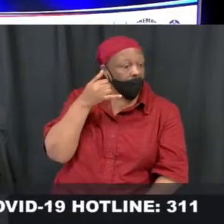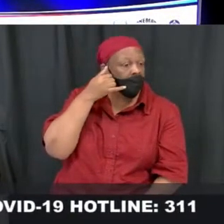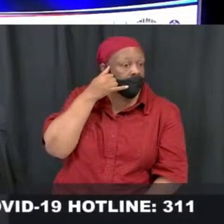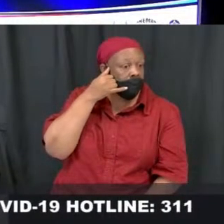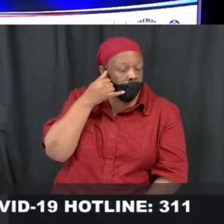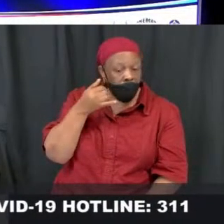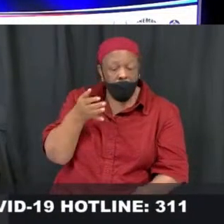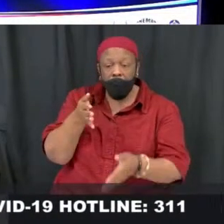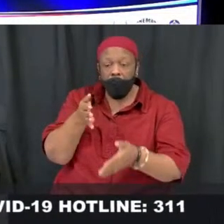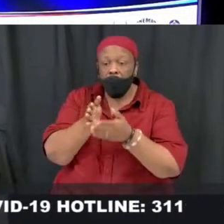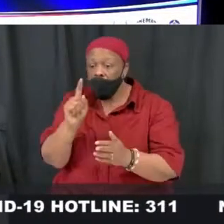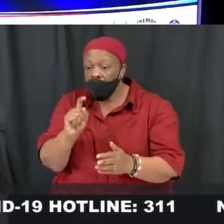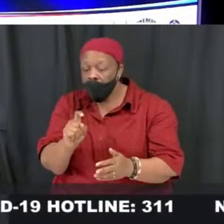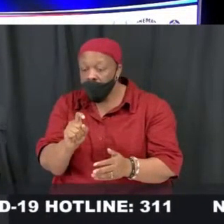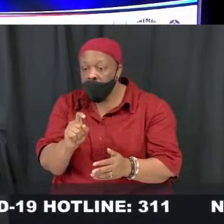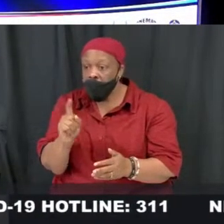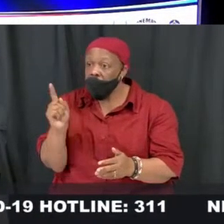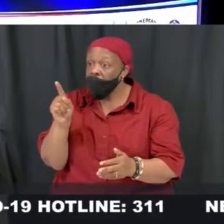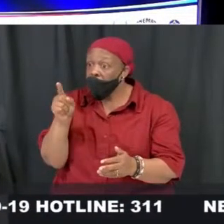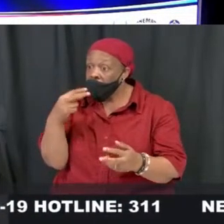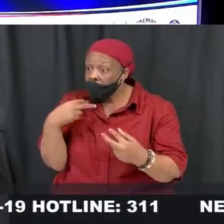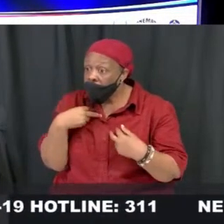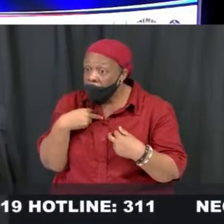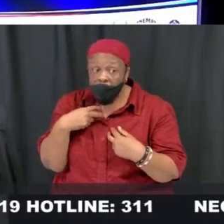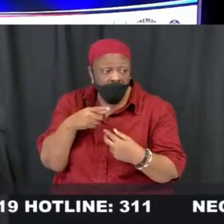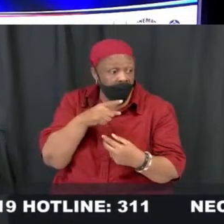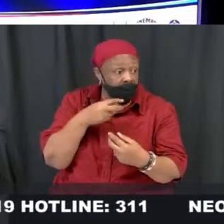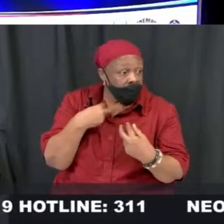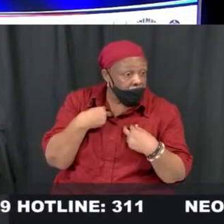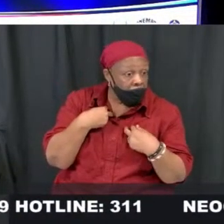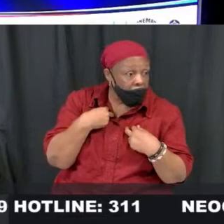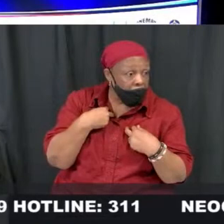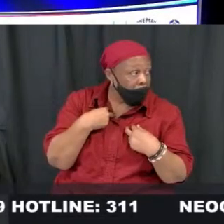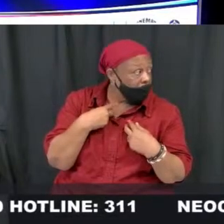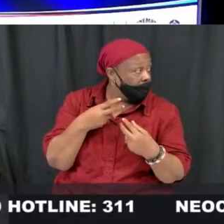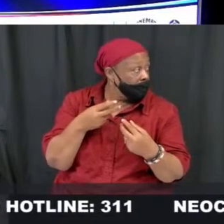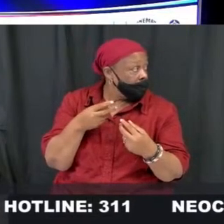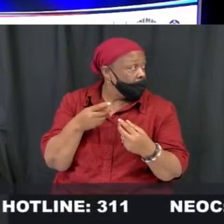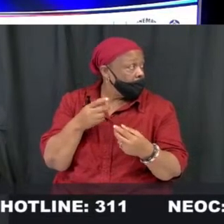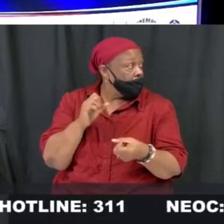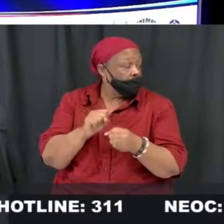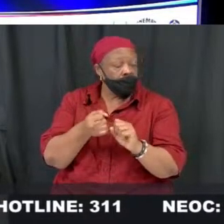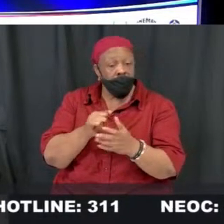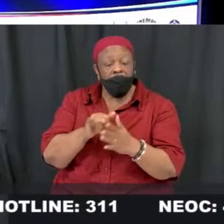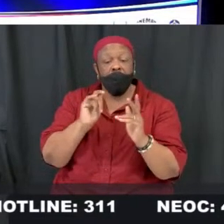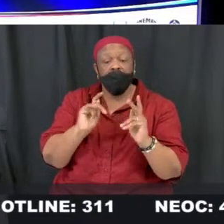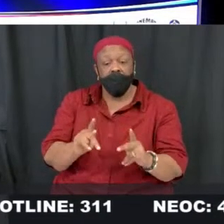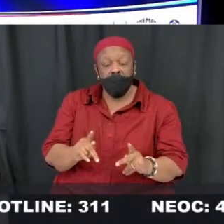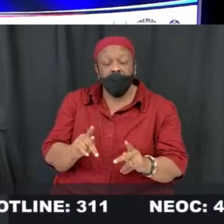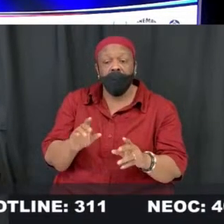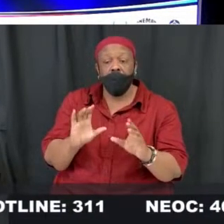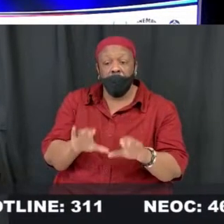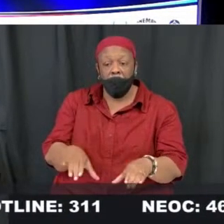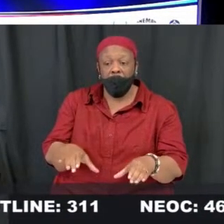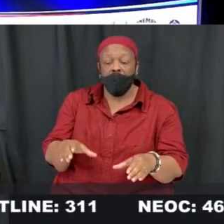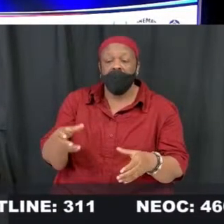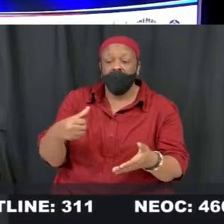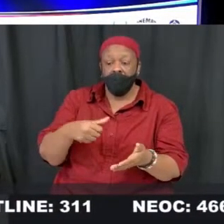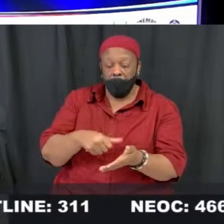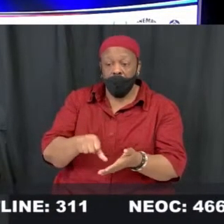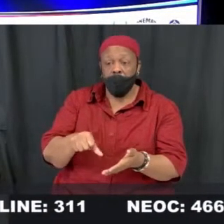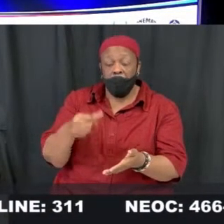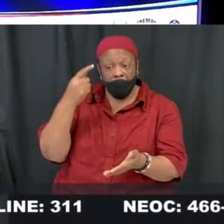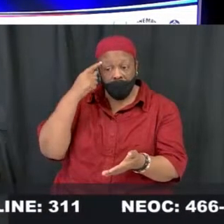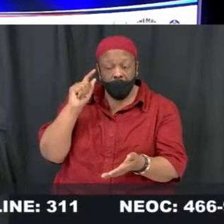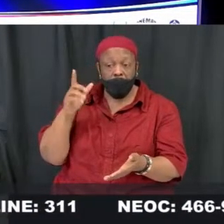we are confident that we would be able to receive more vaccines in short order. And so I just want